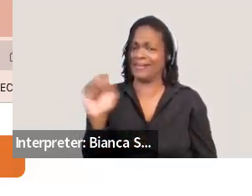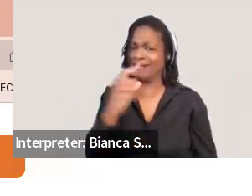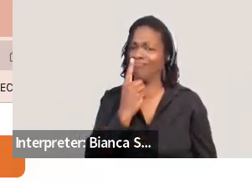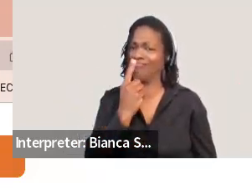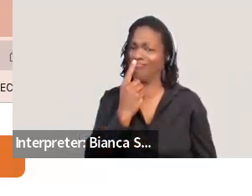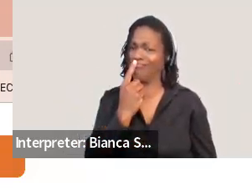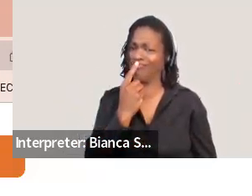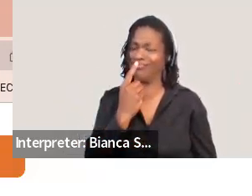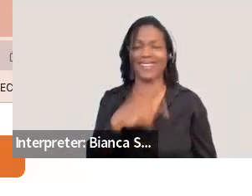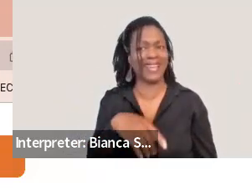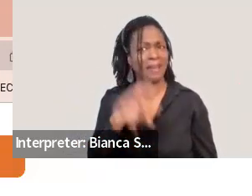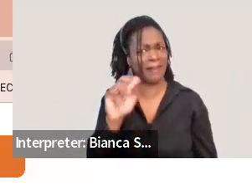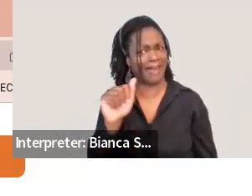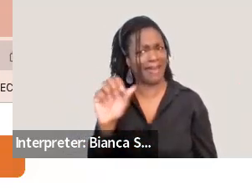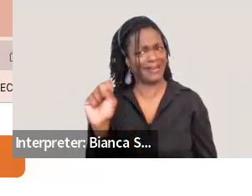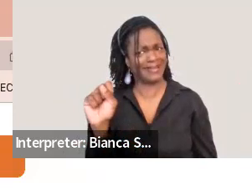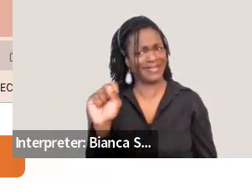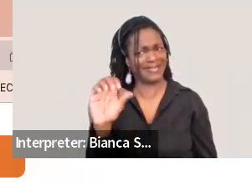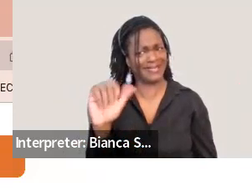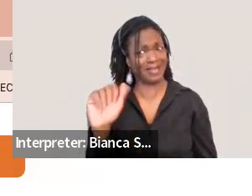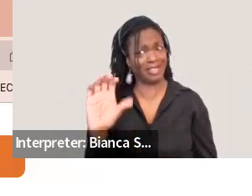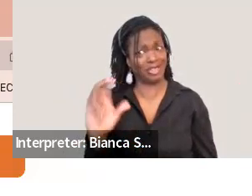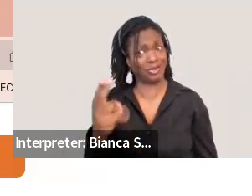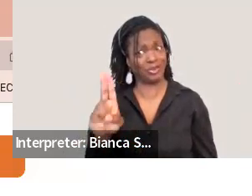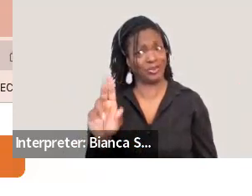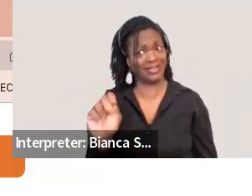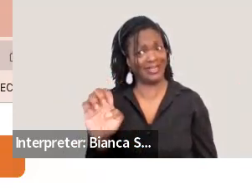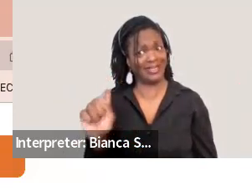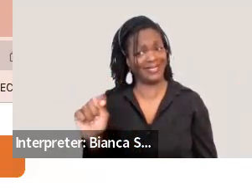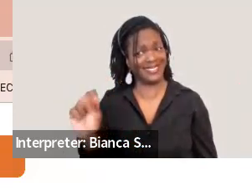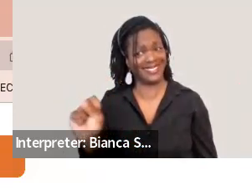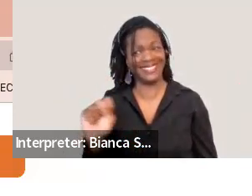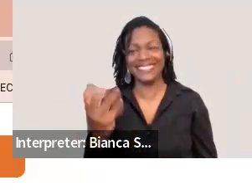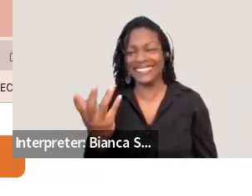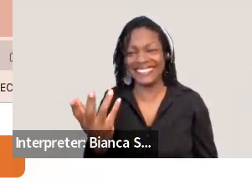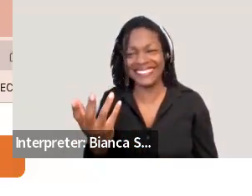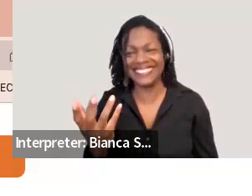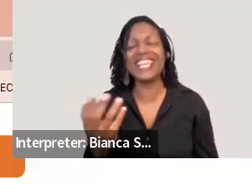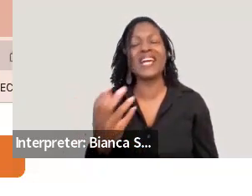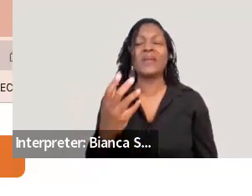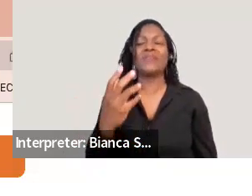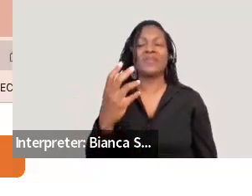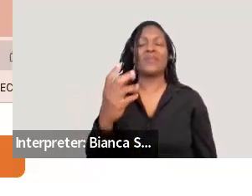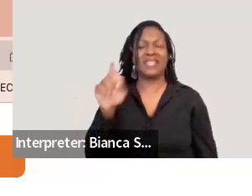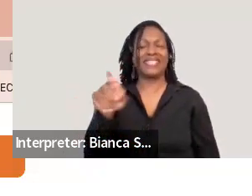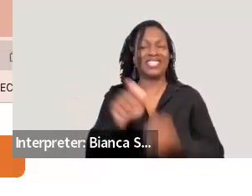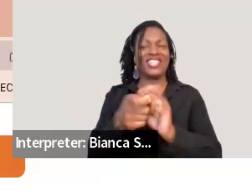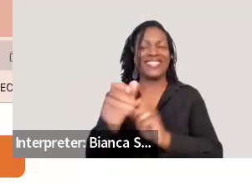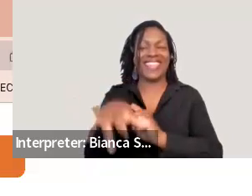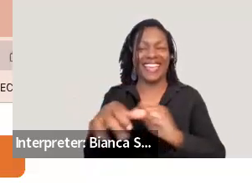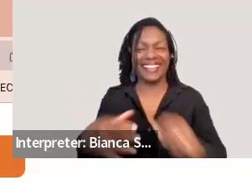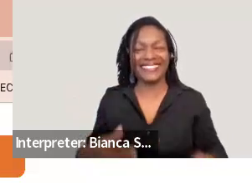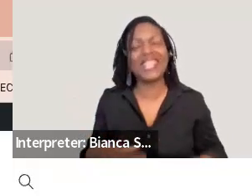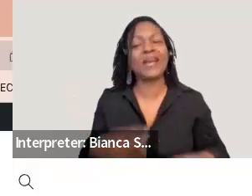So it says Medicaid, but that would be the spot you would want to click if you were looking for services that were that